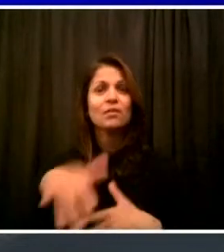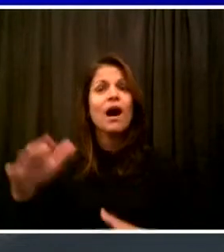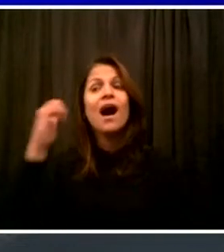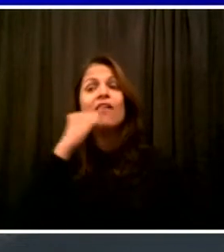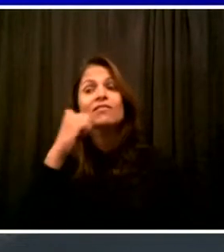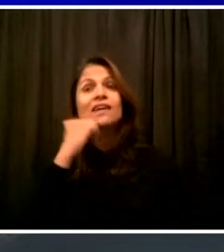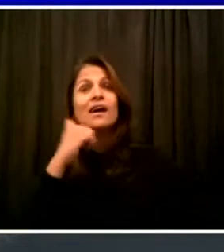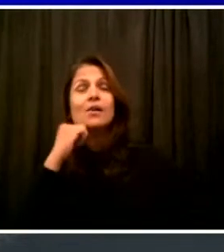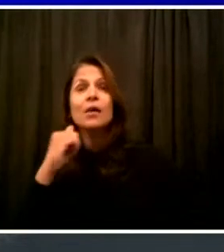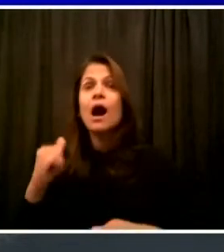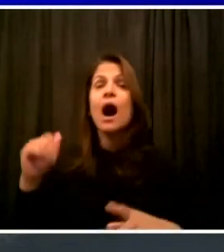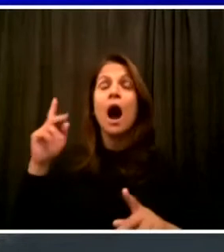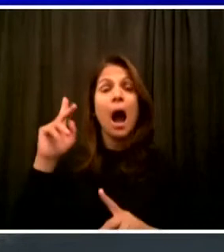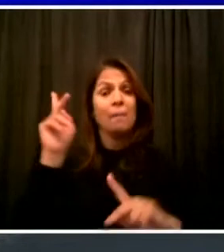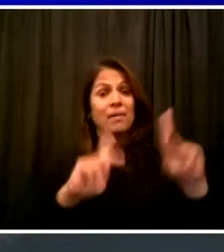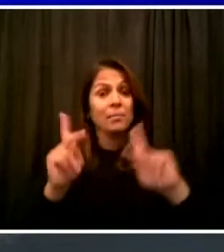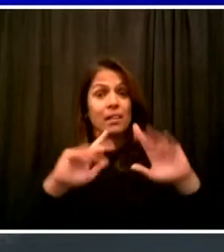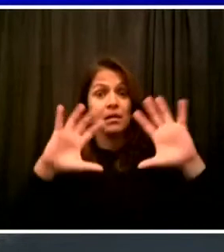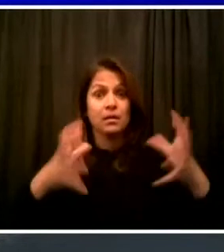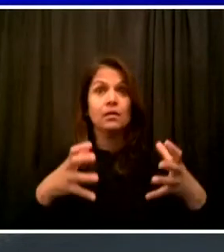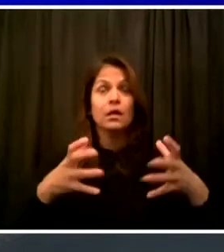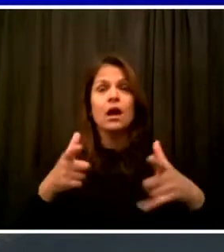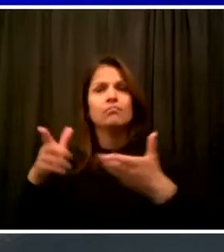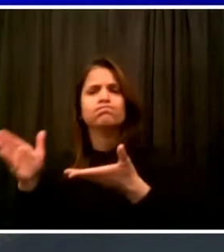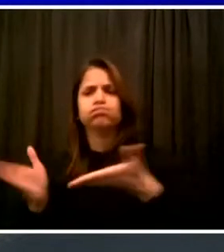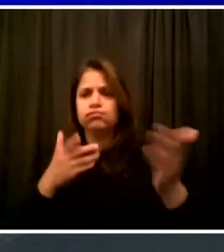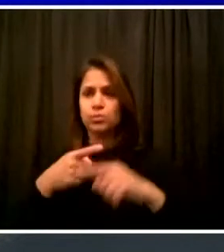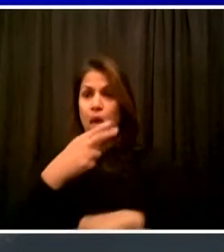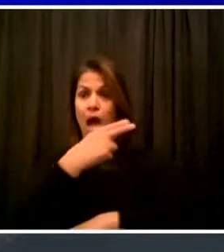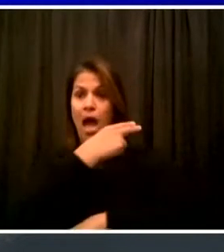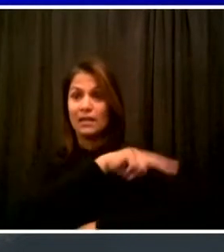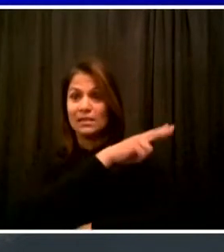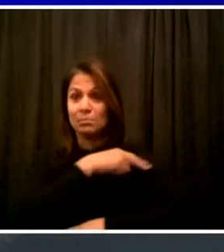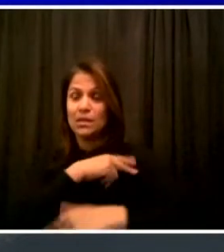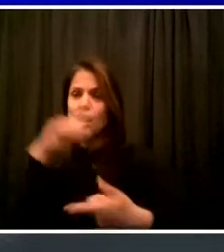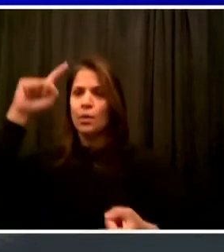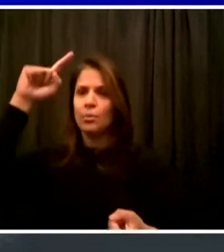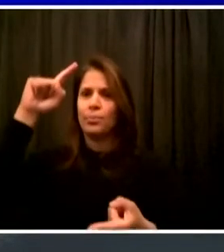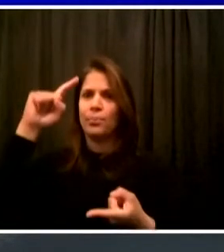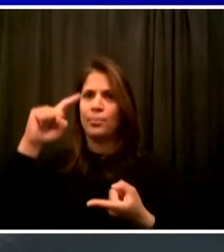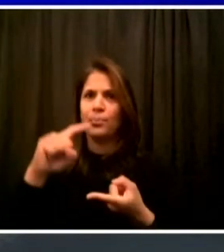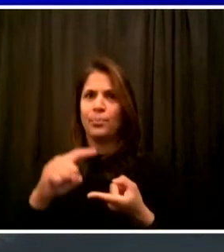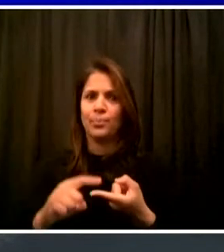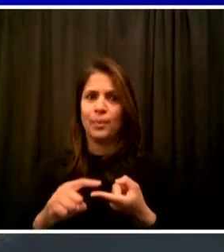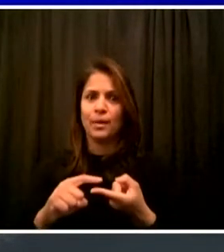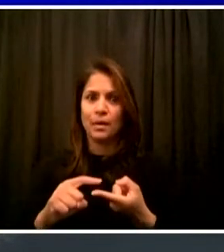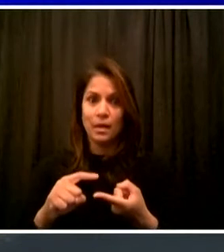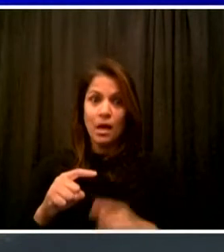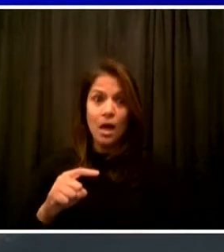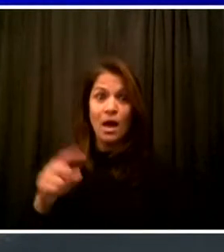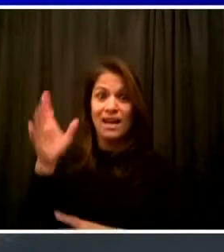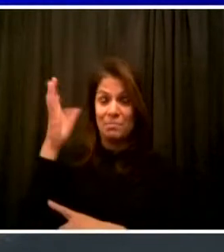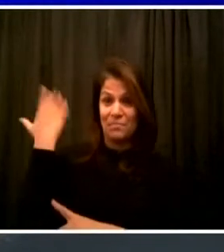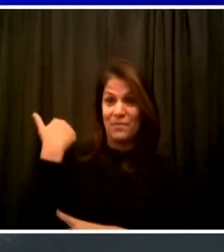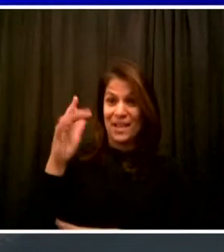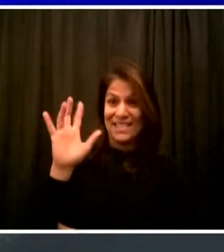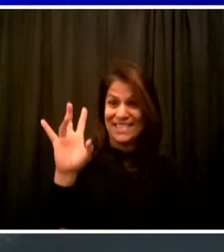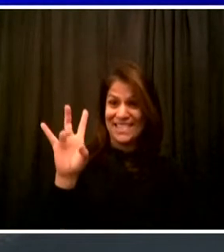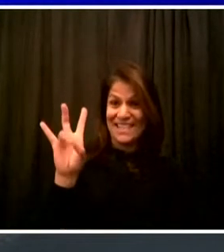suspected COVID-19 is down from 78 to 59. That's wonderful. Number 2, daily number of